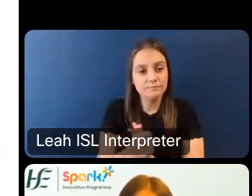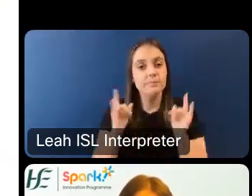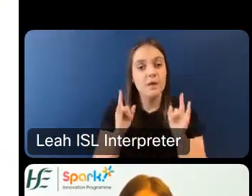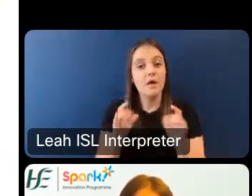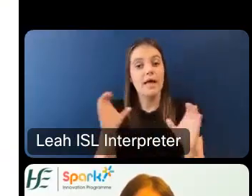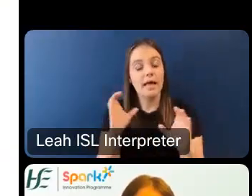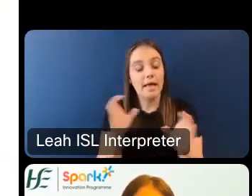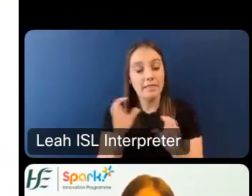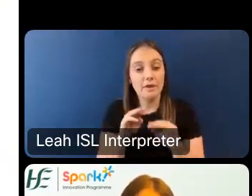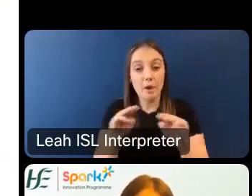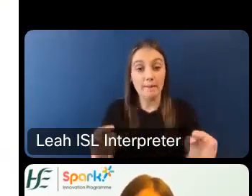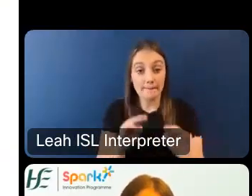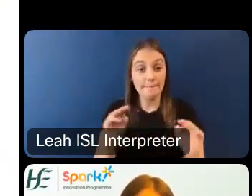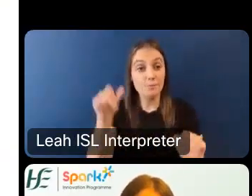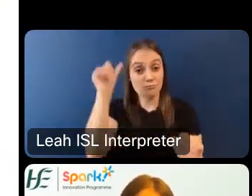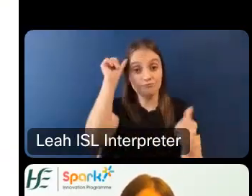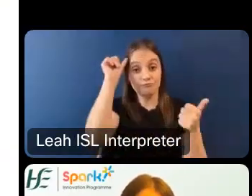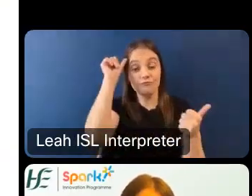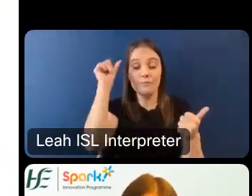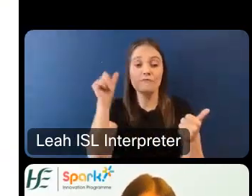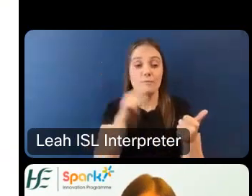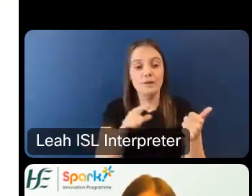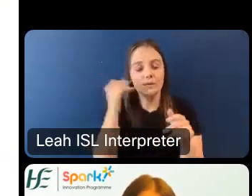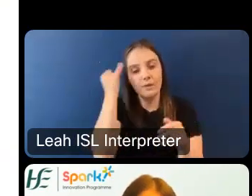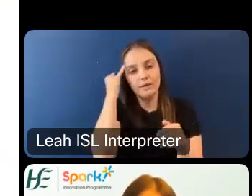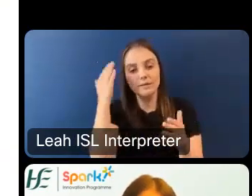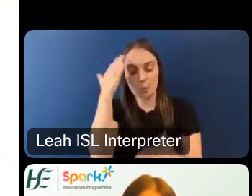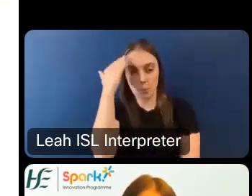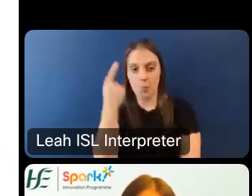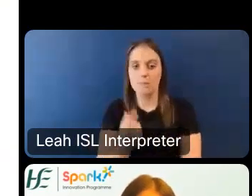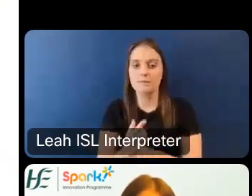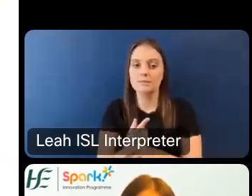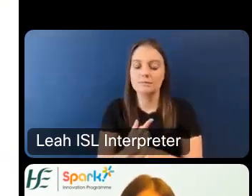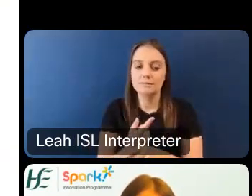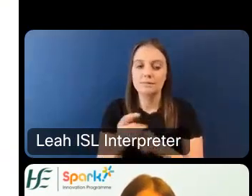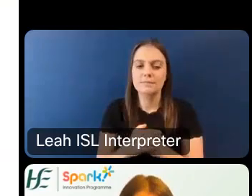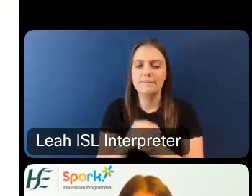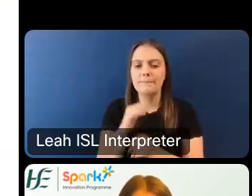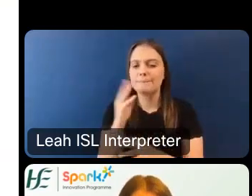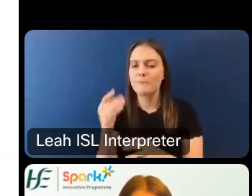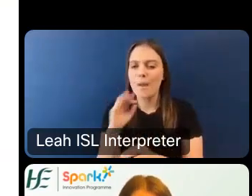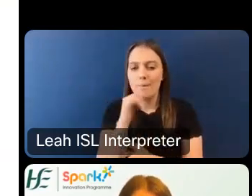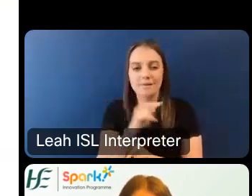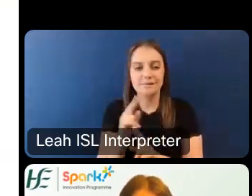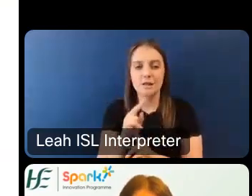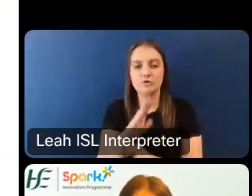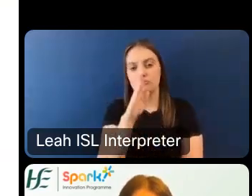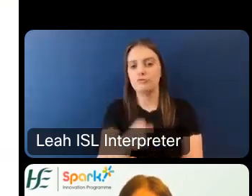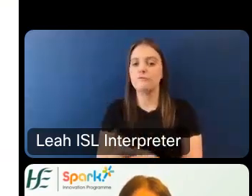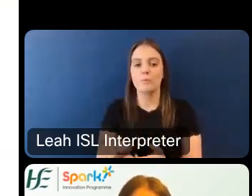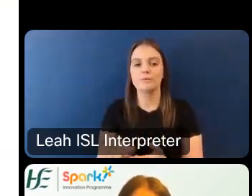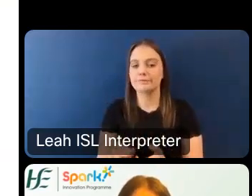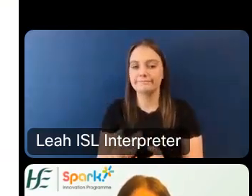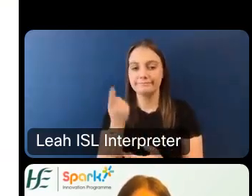very familiar to that kind of concept, especially because it's not always straightforward, as you can see in the